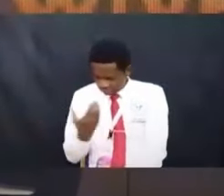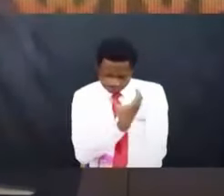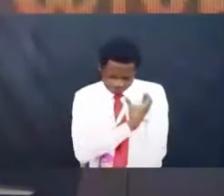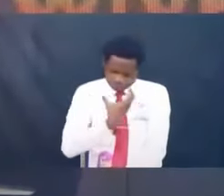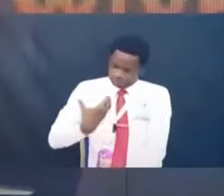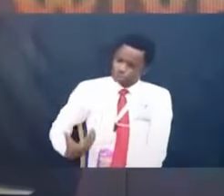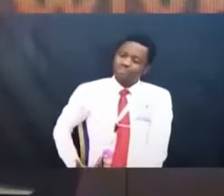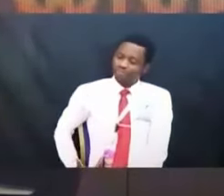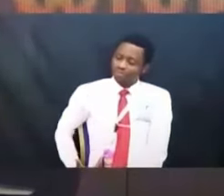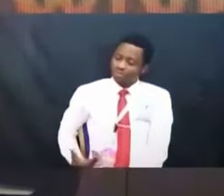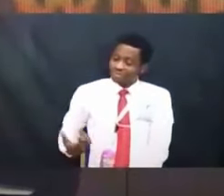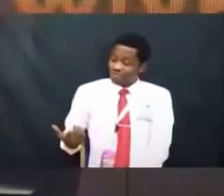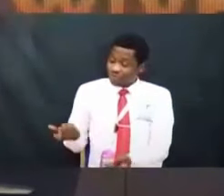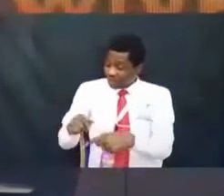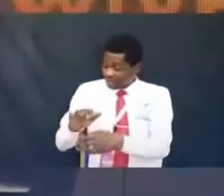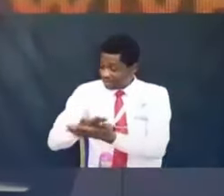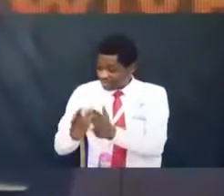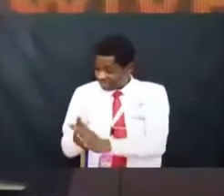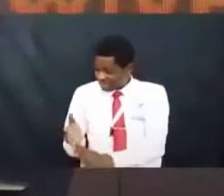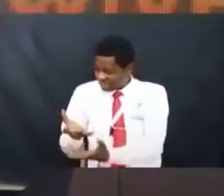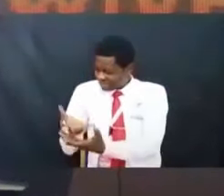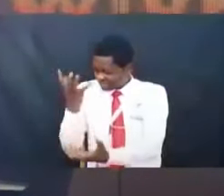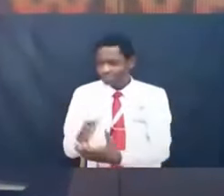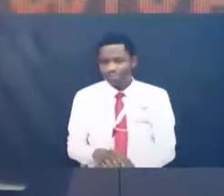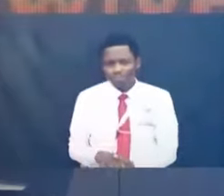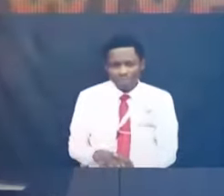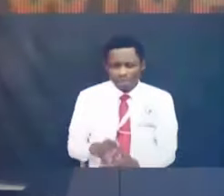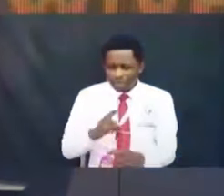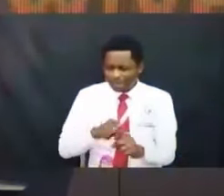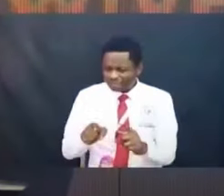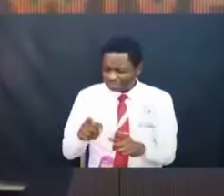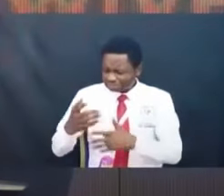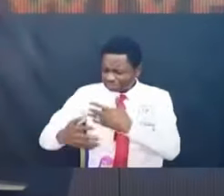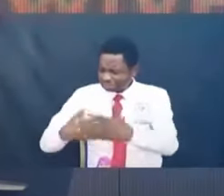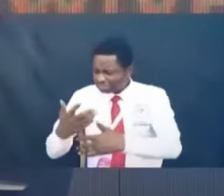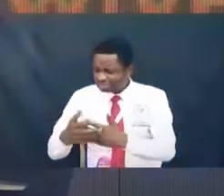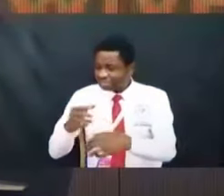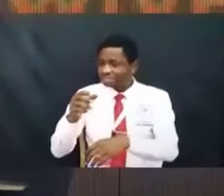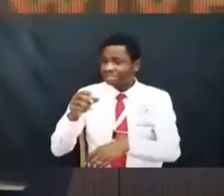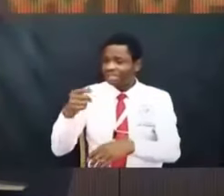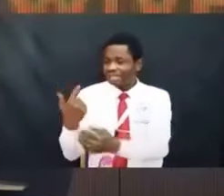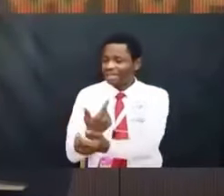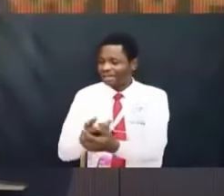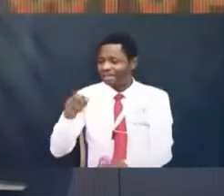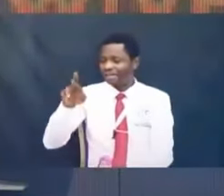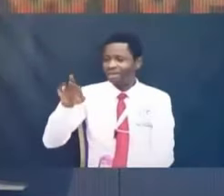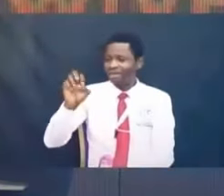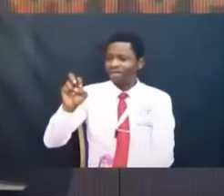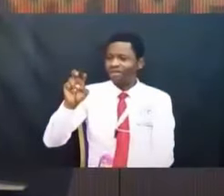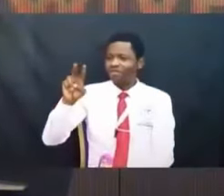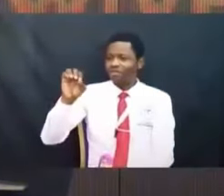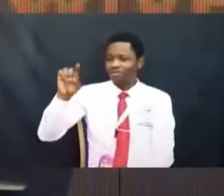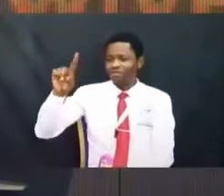when he was rich. But somehow, during the revolution, my dad fell from grace